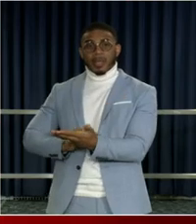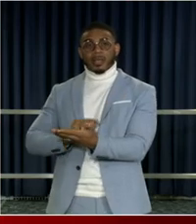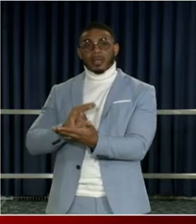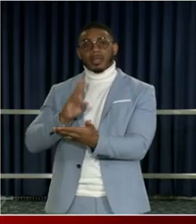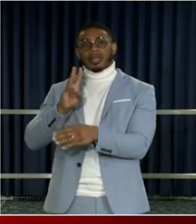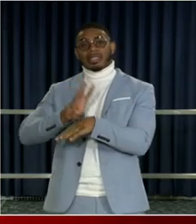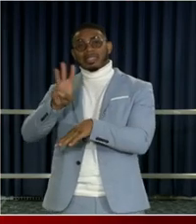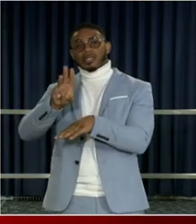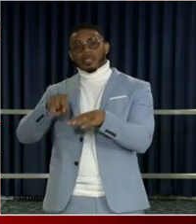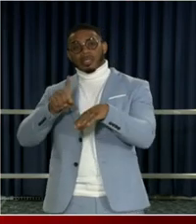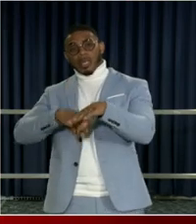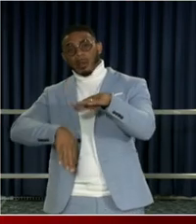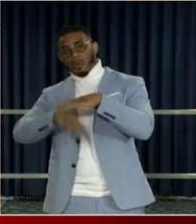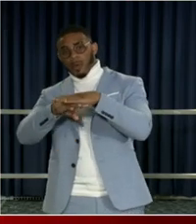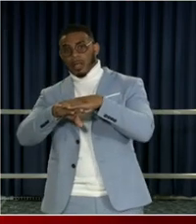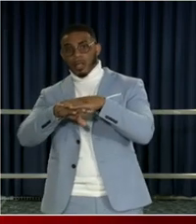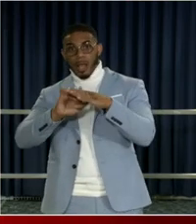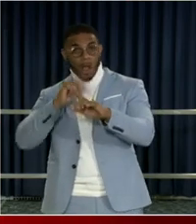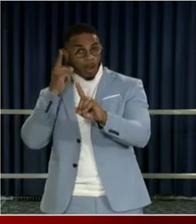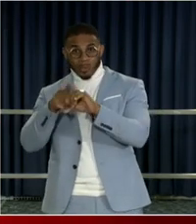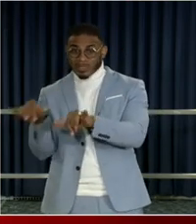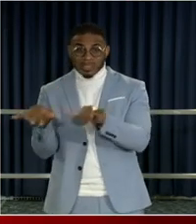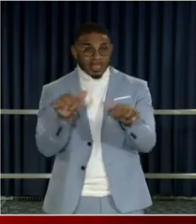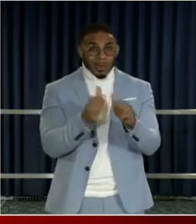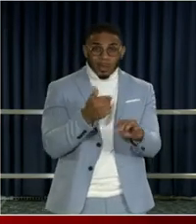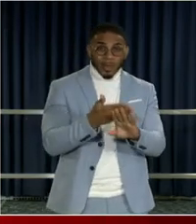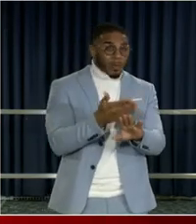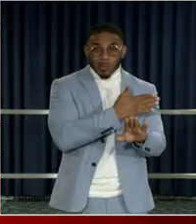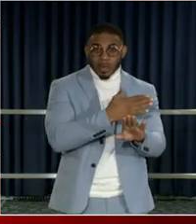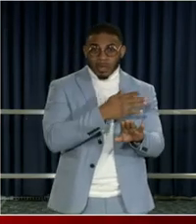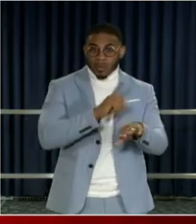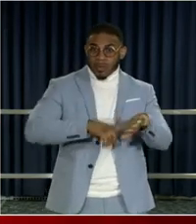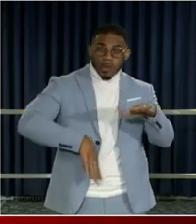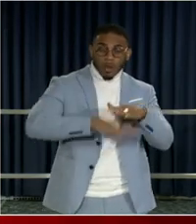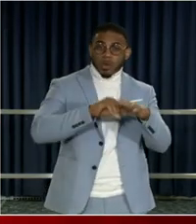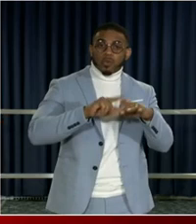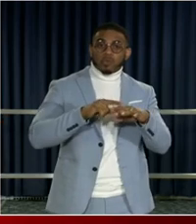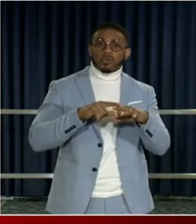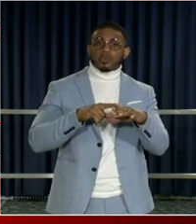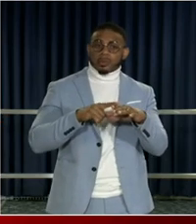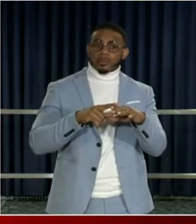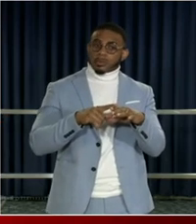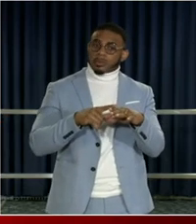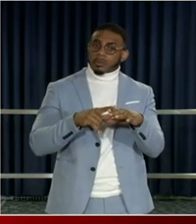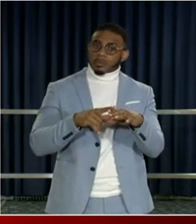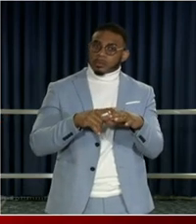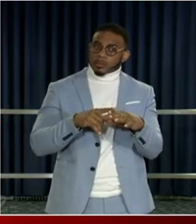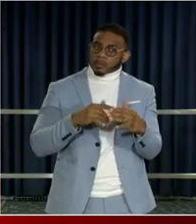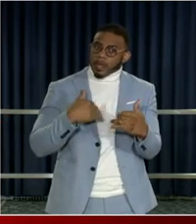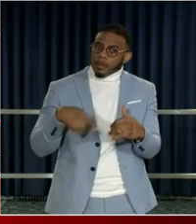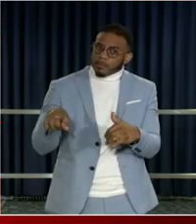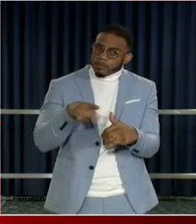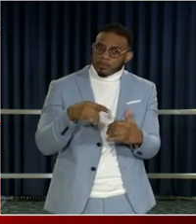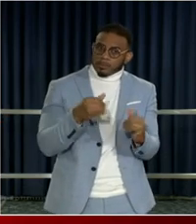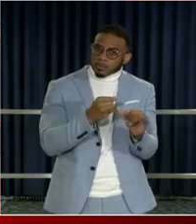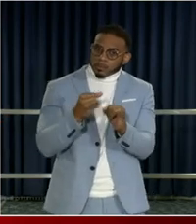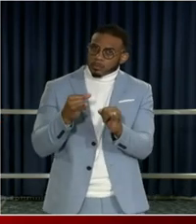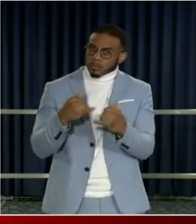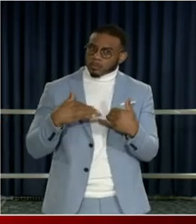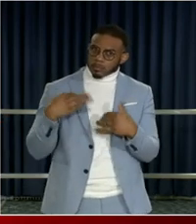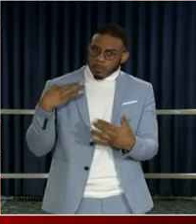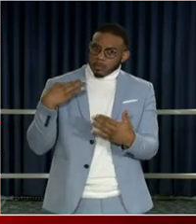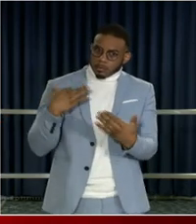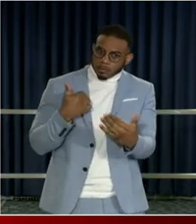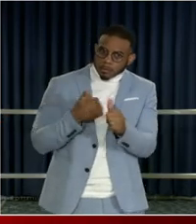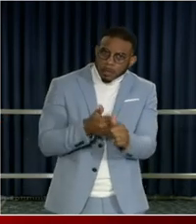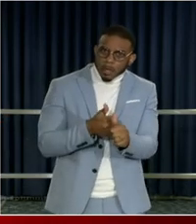this curfew, which has been the same with previous curfews, is to obtain voluntary compliance from individuals. We